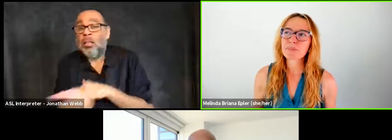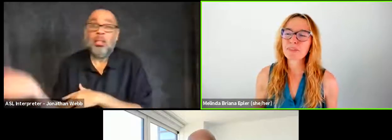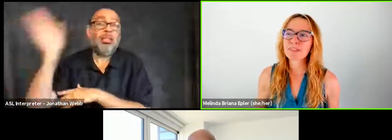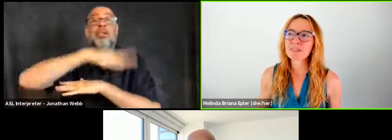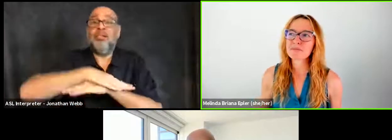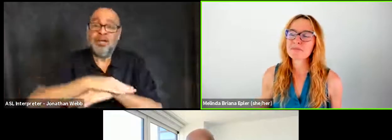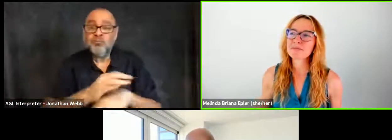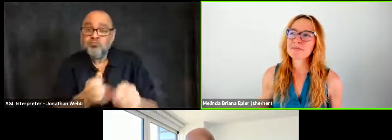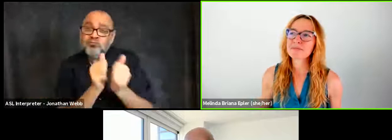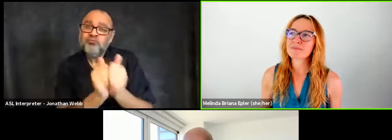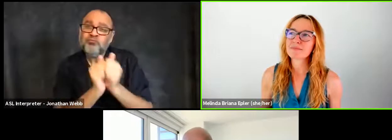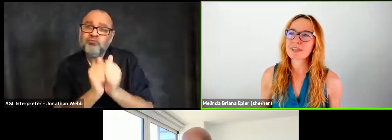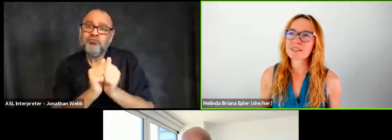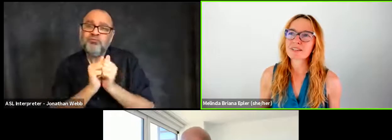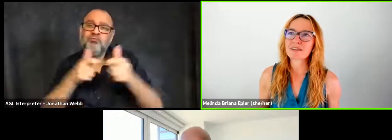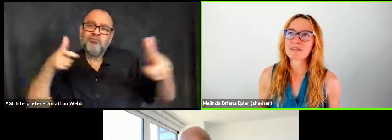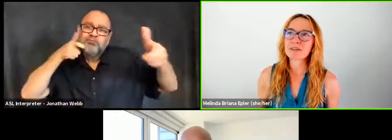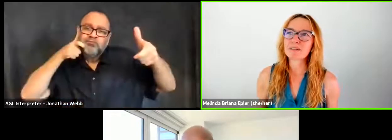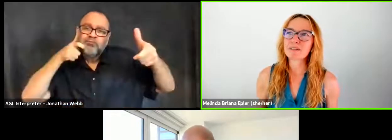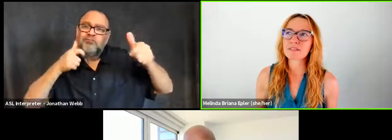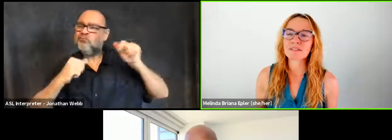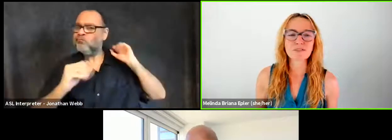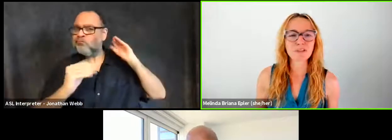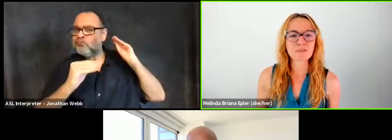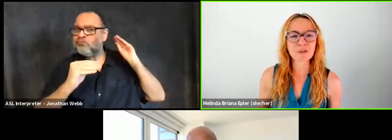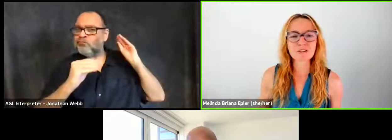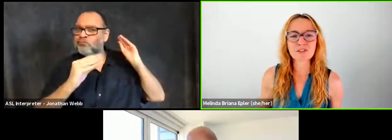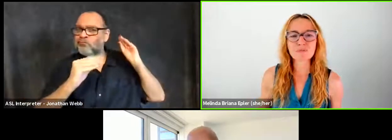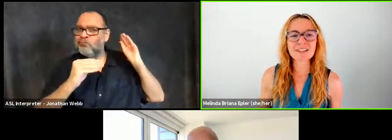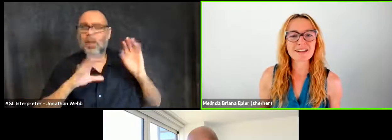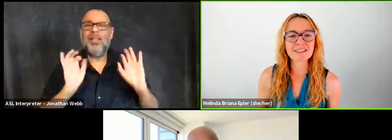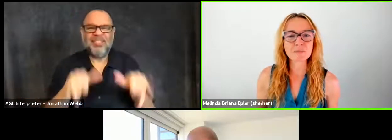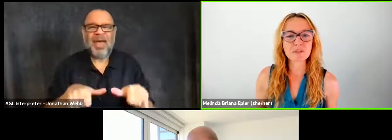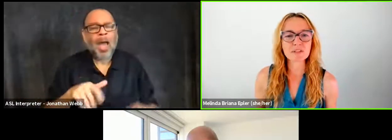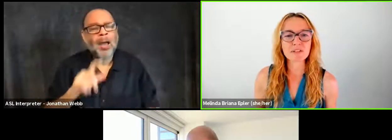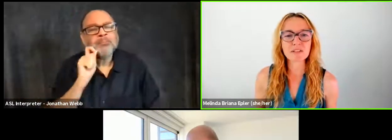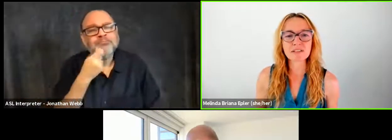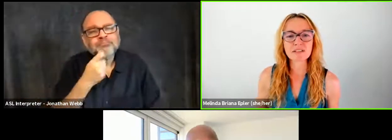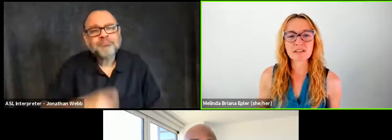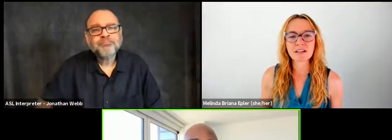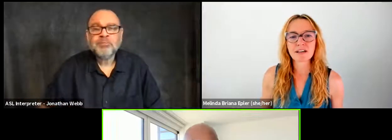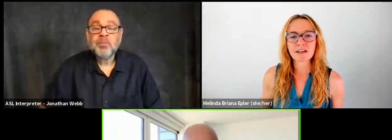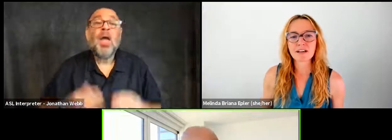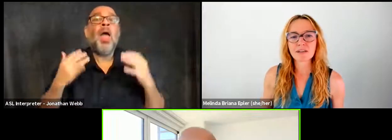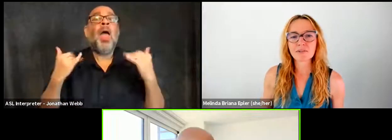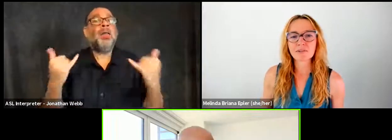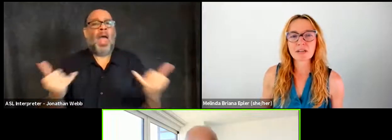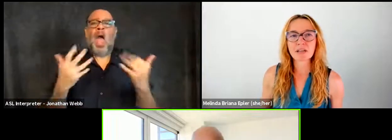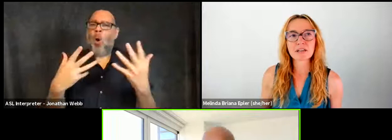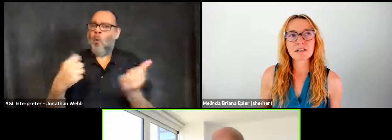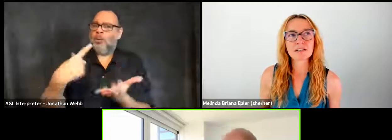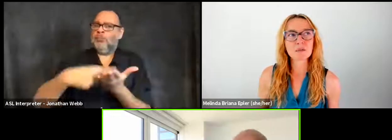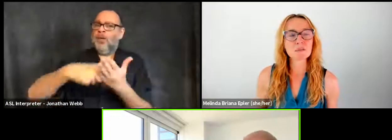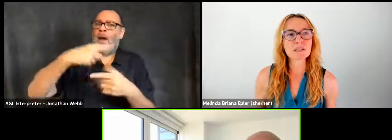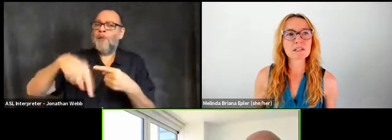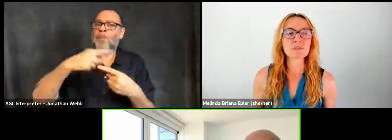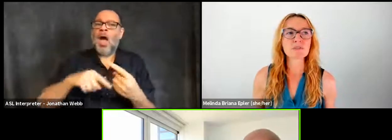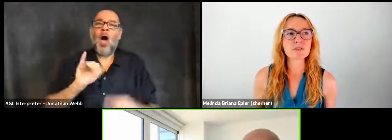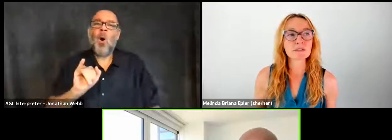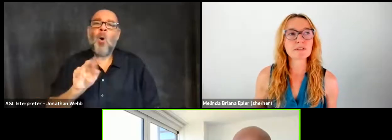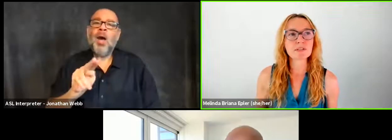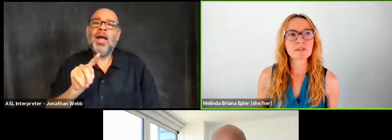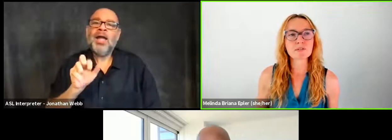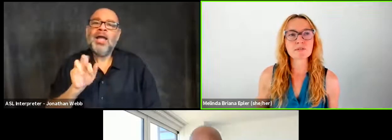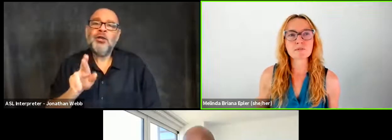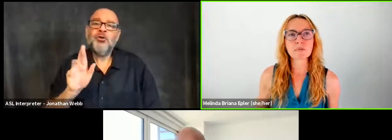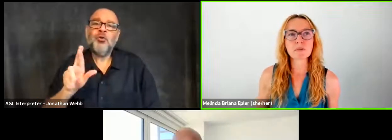So let's talk about interracial marriage. We get asked about this a lot, and I think people make